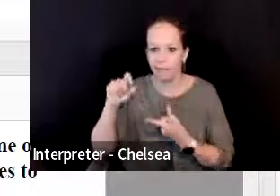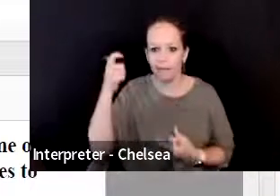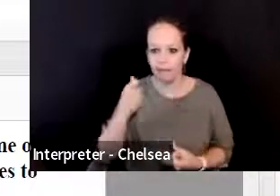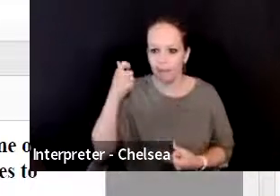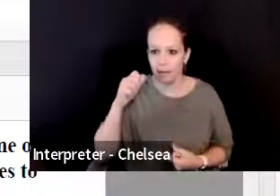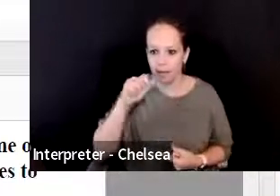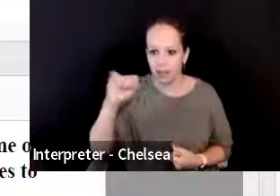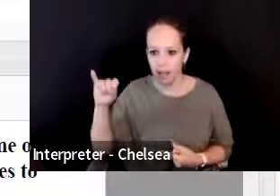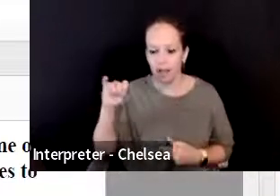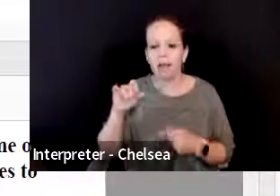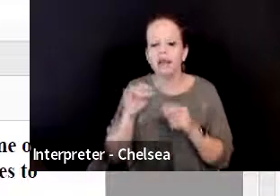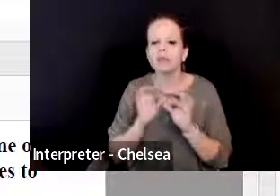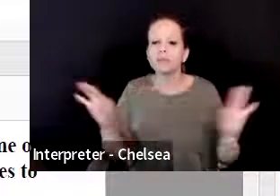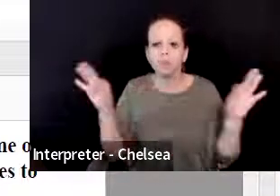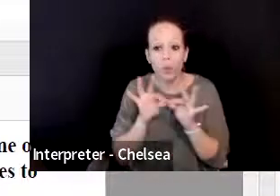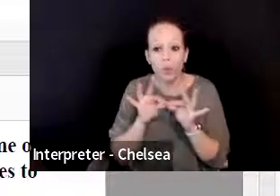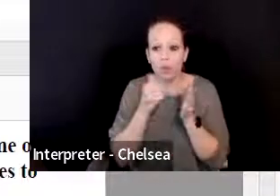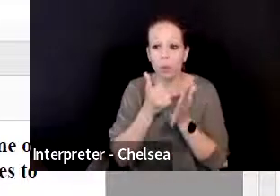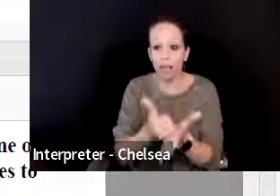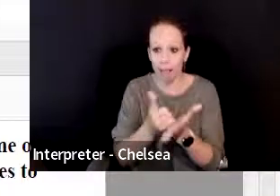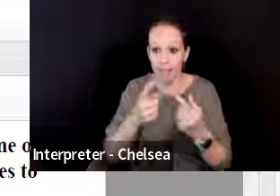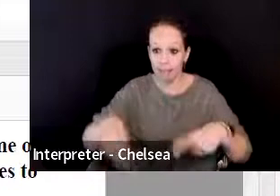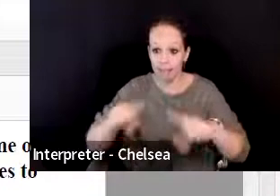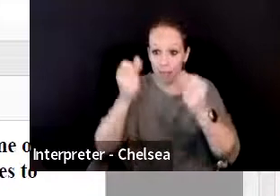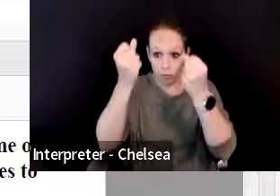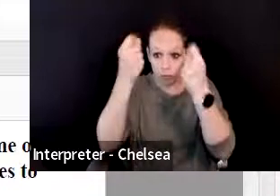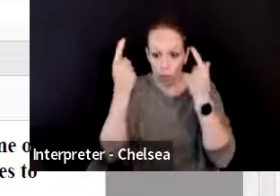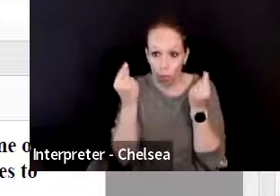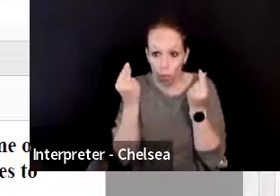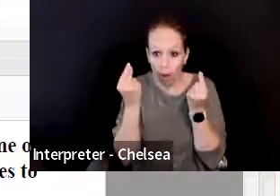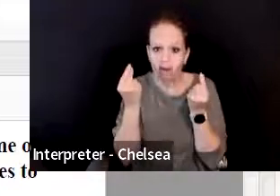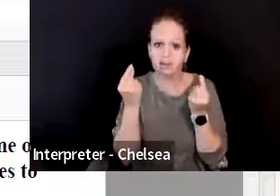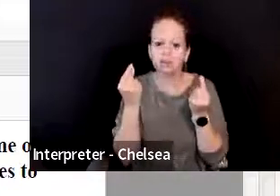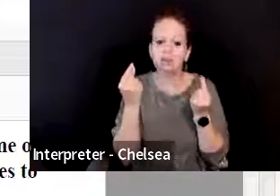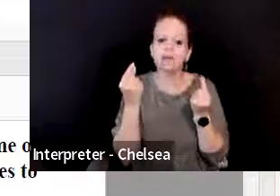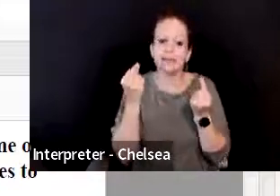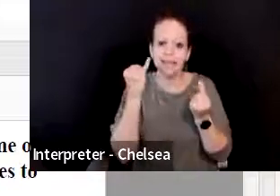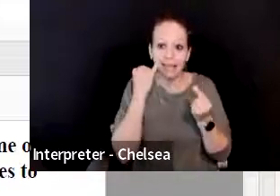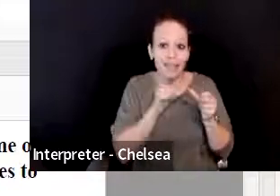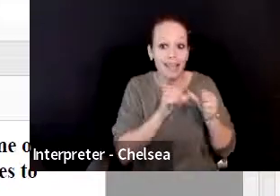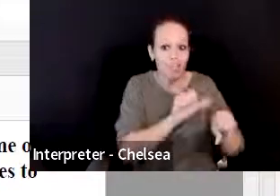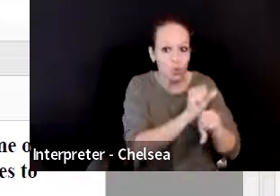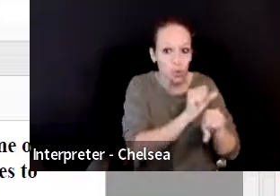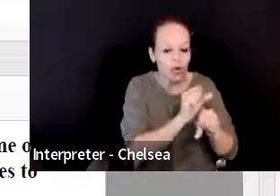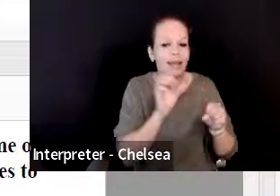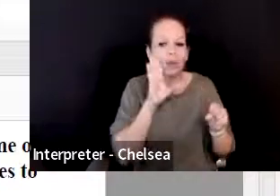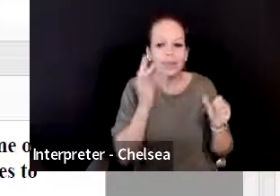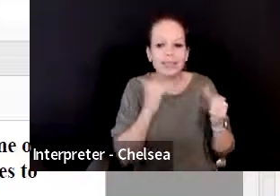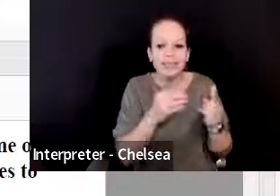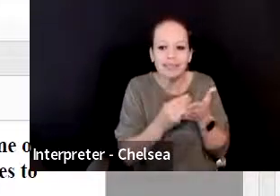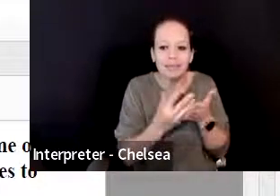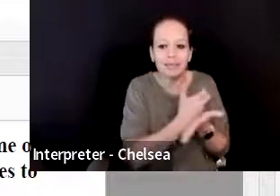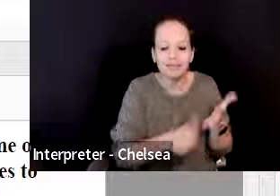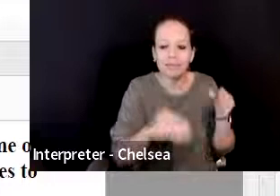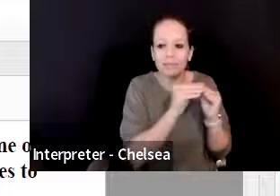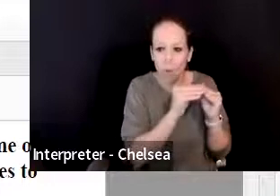and student understand is that they will have more money if they continue to work. So as an